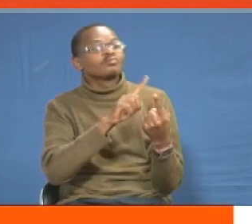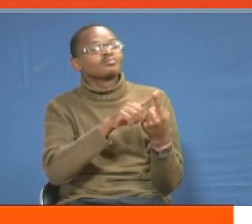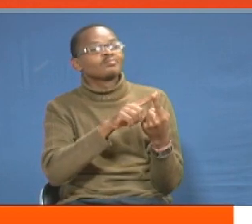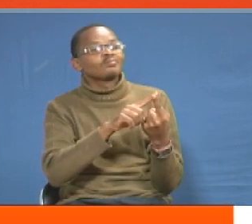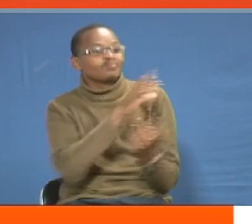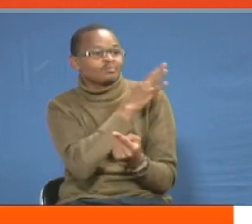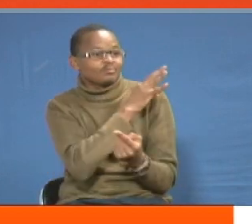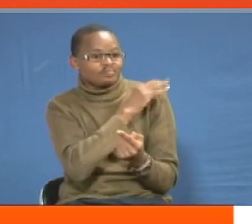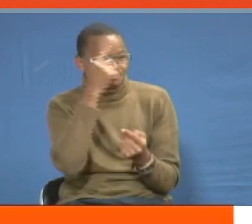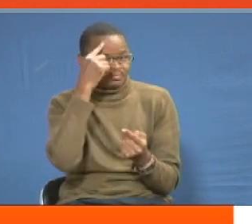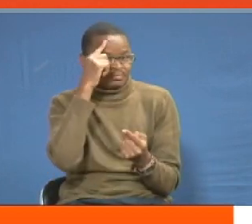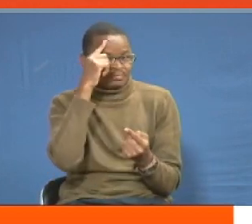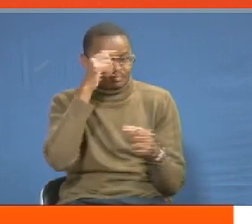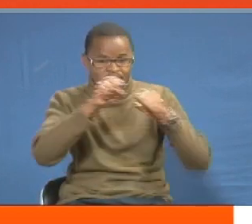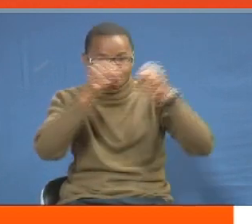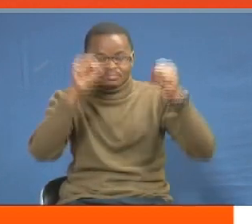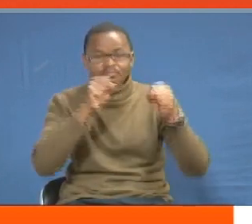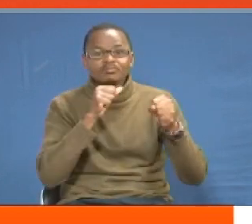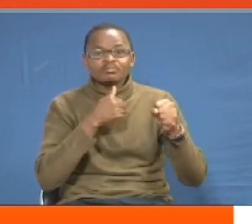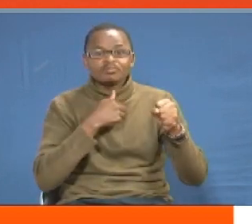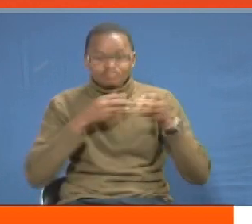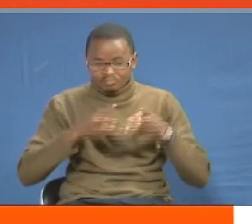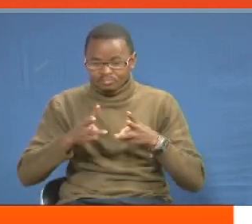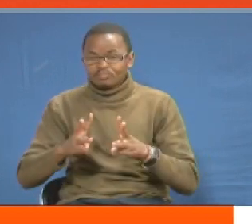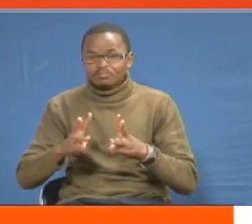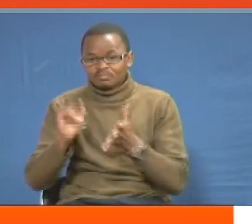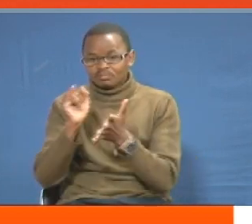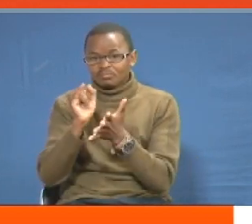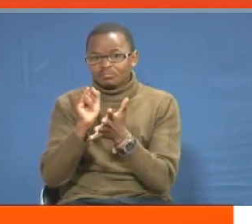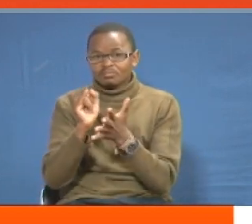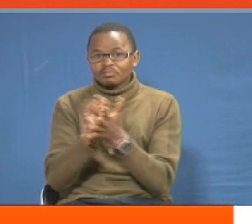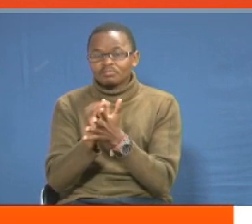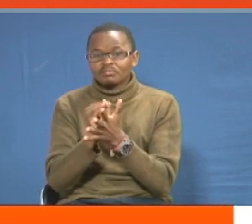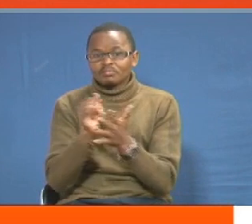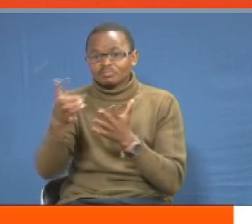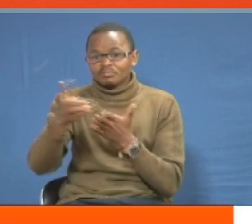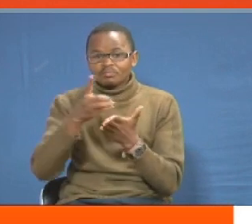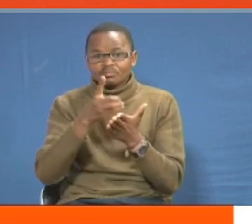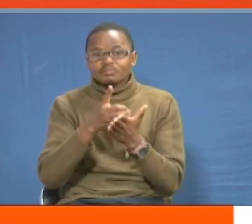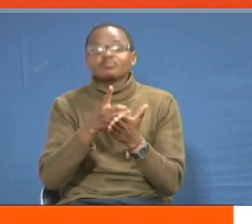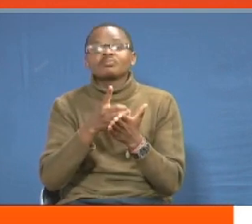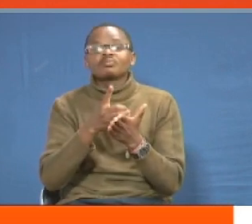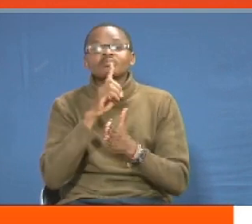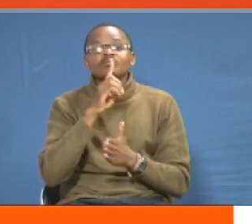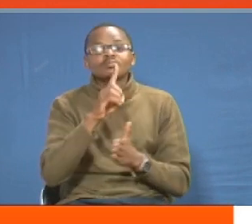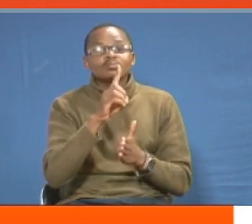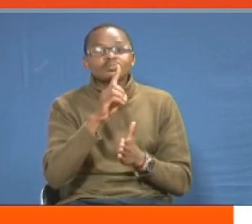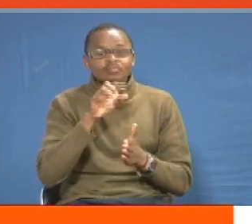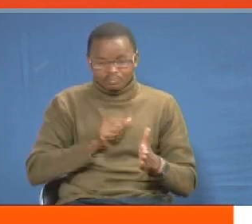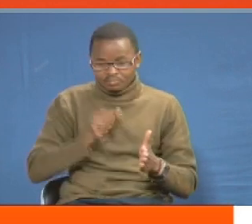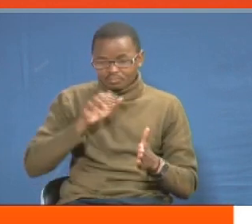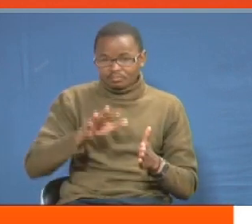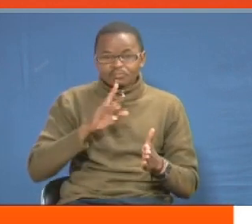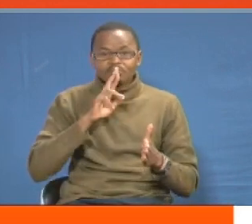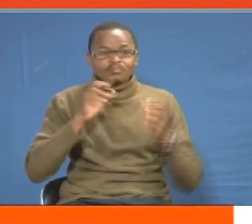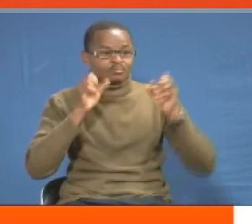one, it's unfortunate that the government systems don't have a mechanism that can actually document and track. So the